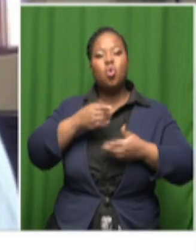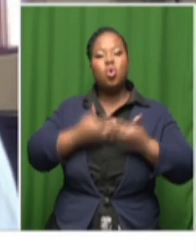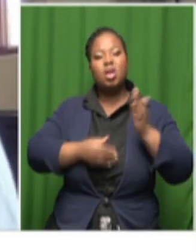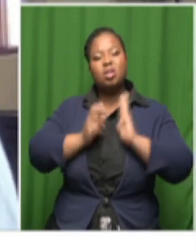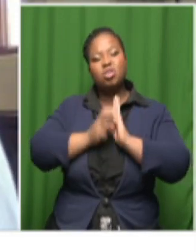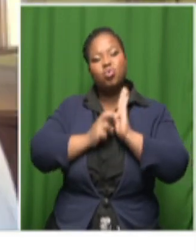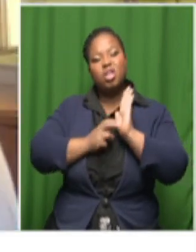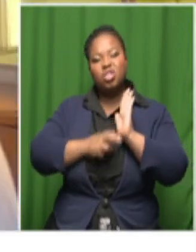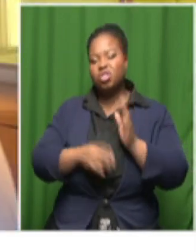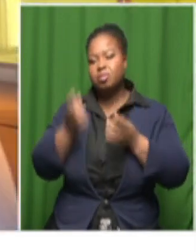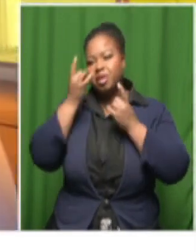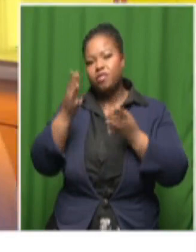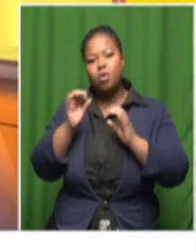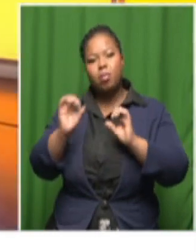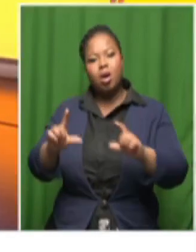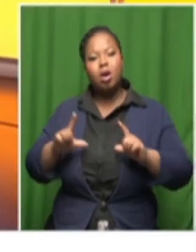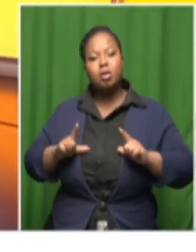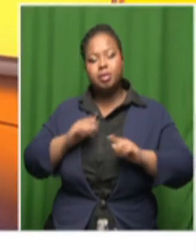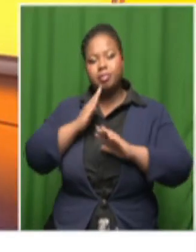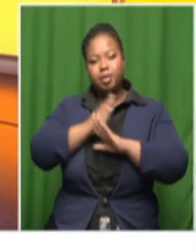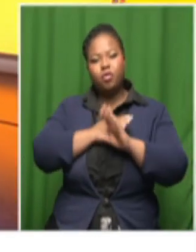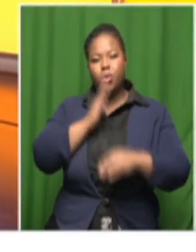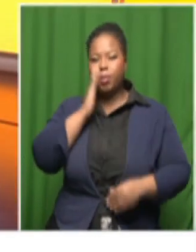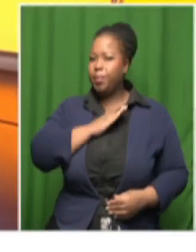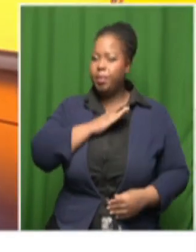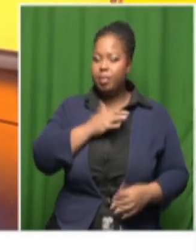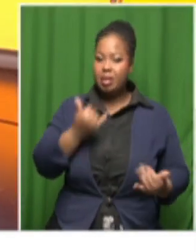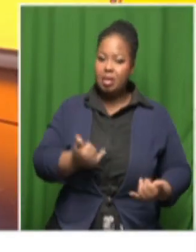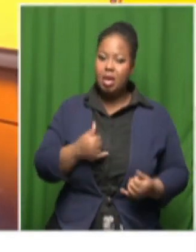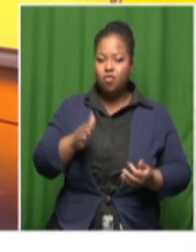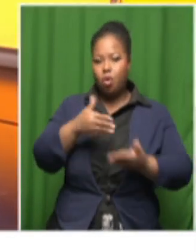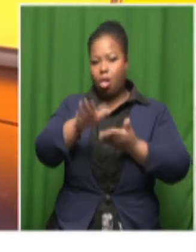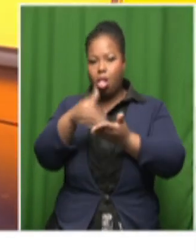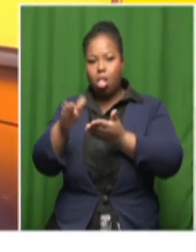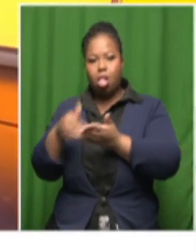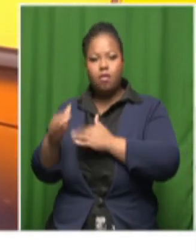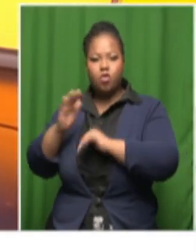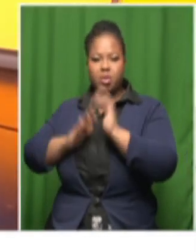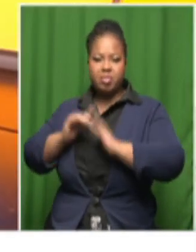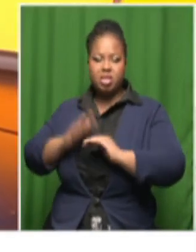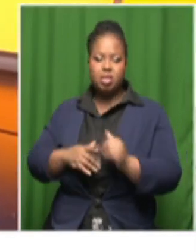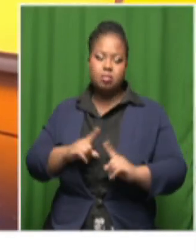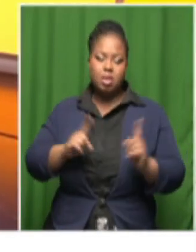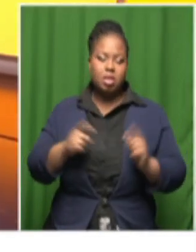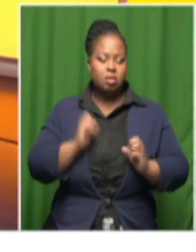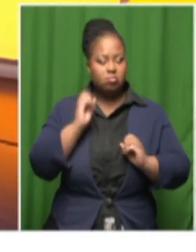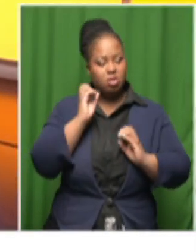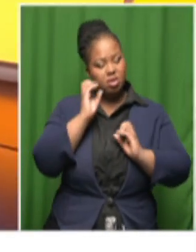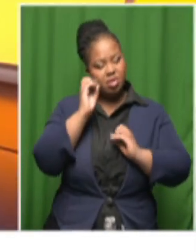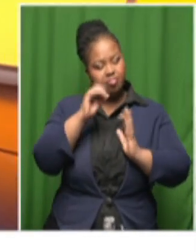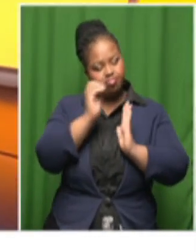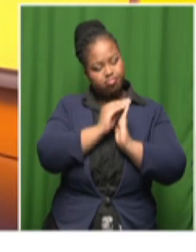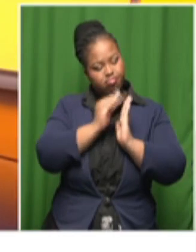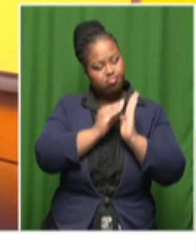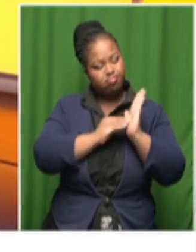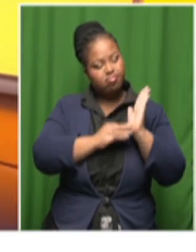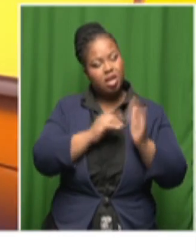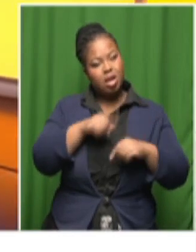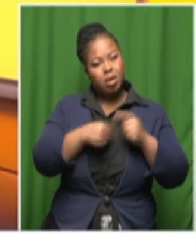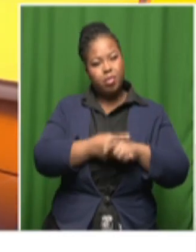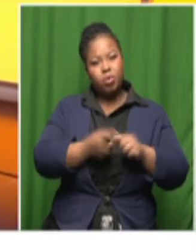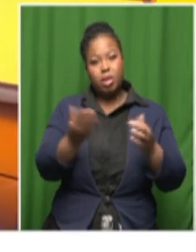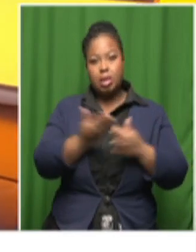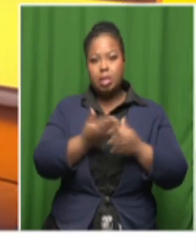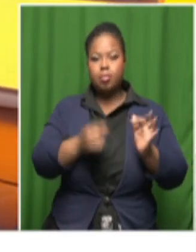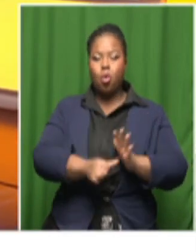book is to try select some key court cases, but tell these court cases not just through the law, but through the perspectives of inner city residents who've